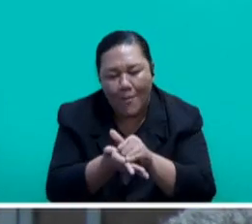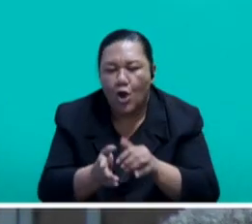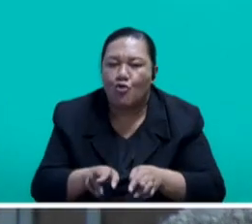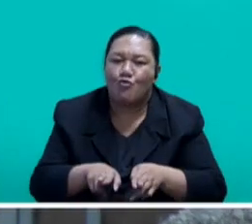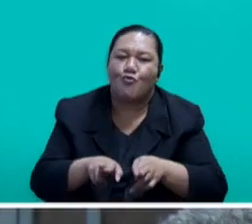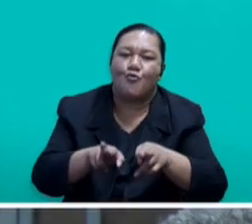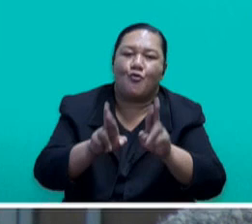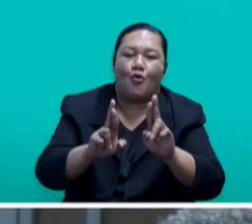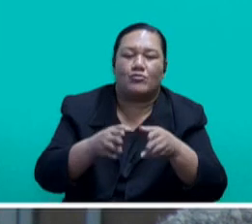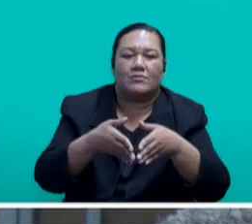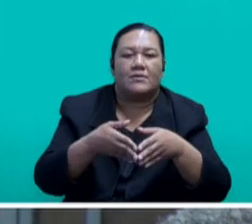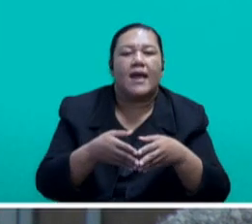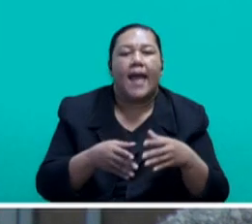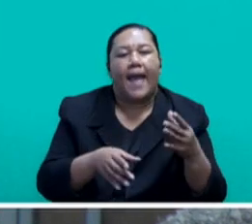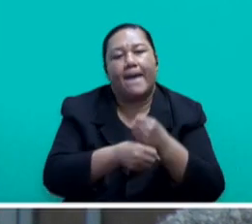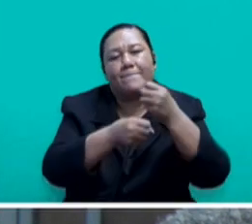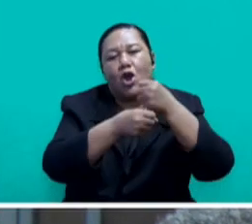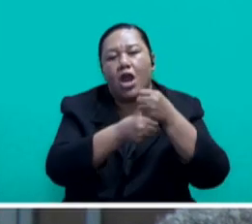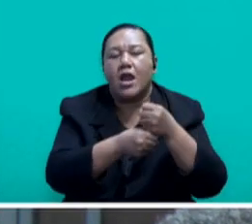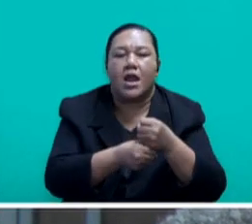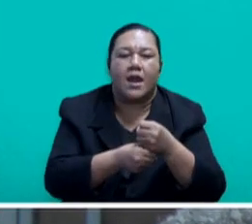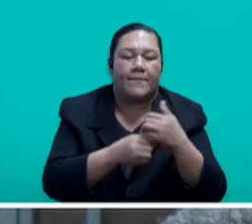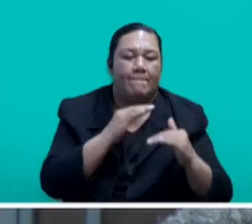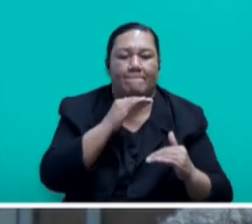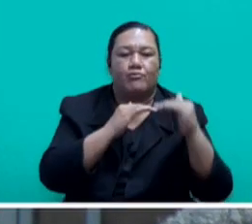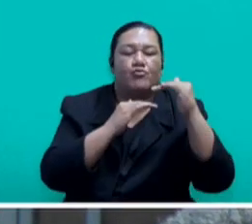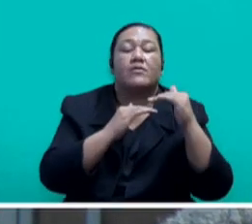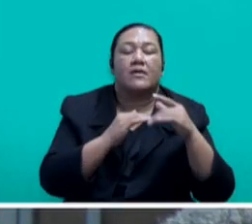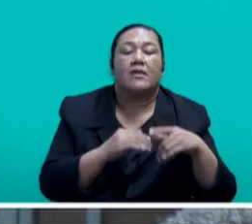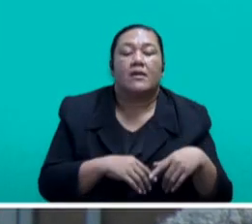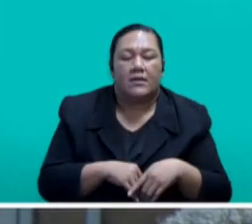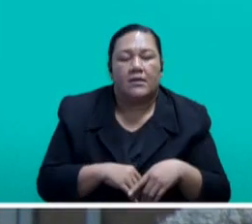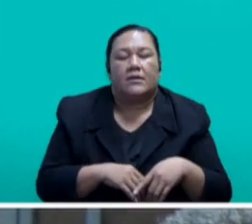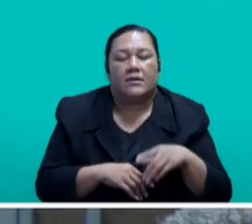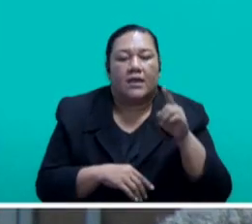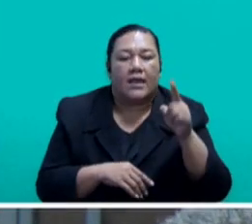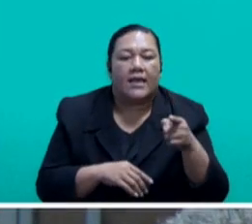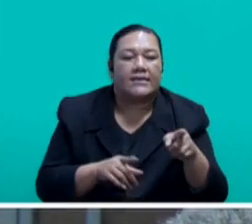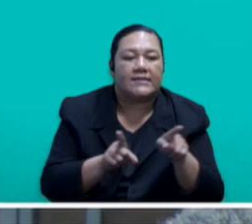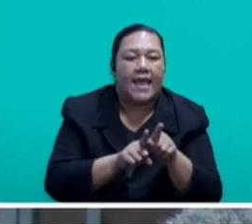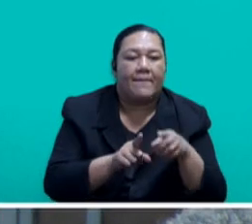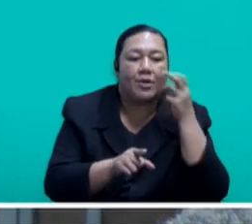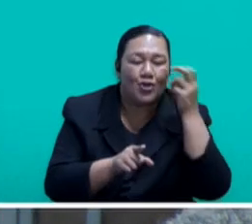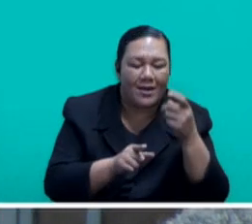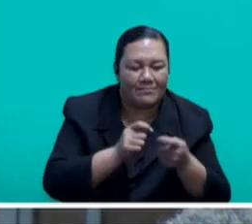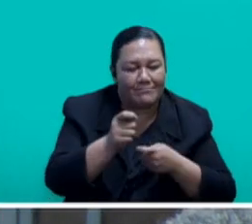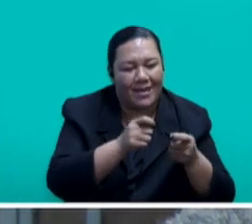key infrastructure to boost our tourism market in the north. There is also a great